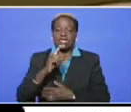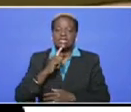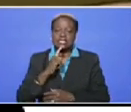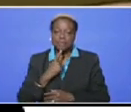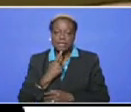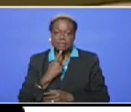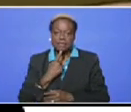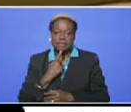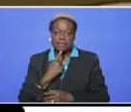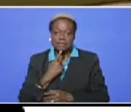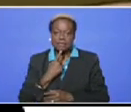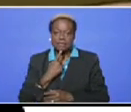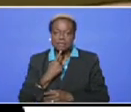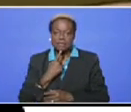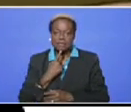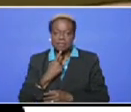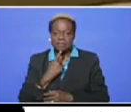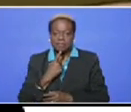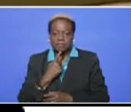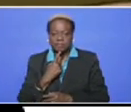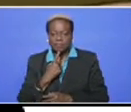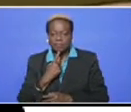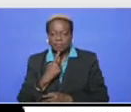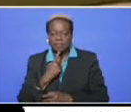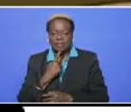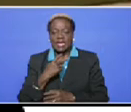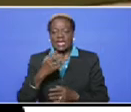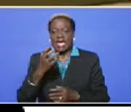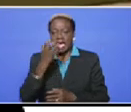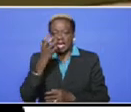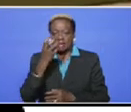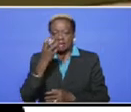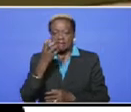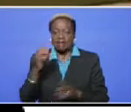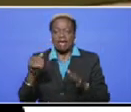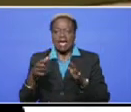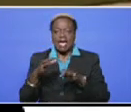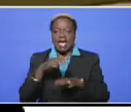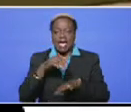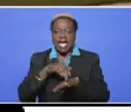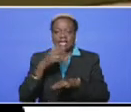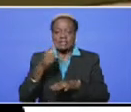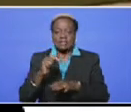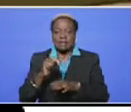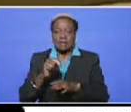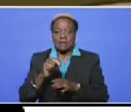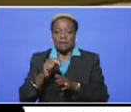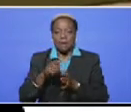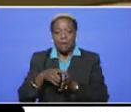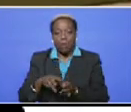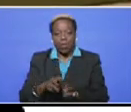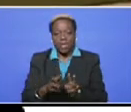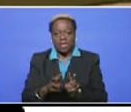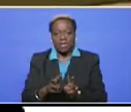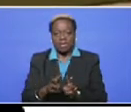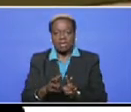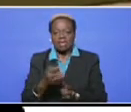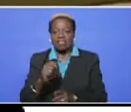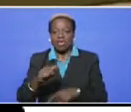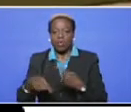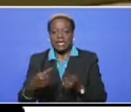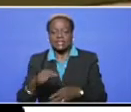disappointment, disgust, and one might even say anger at the method in which they have gone